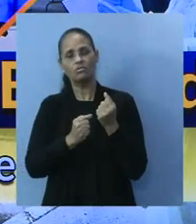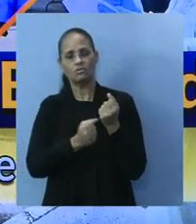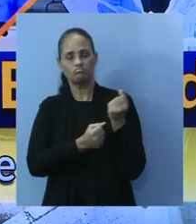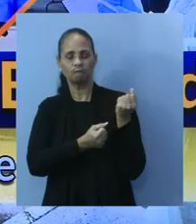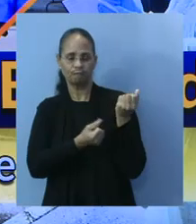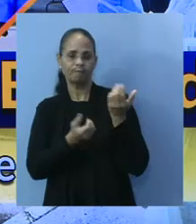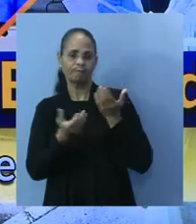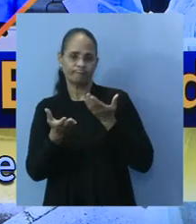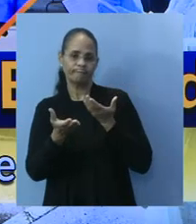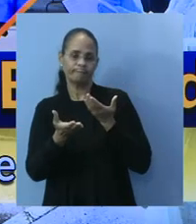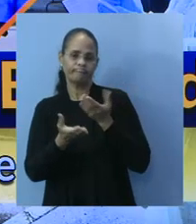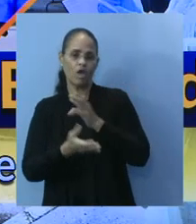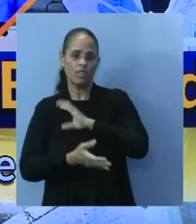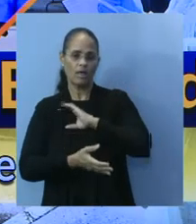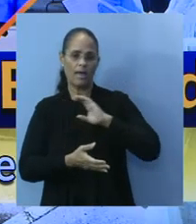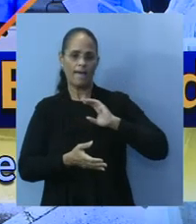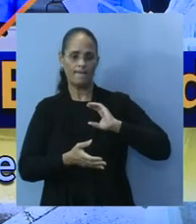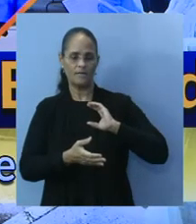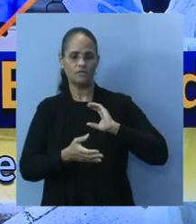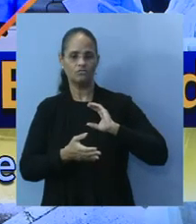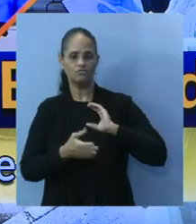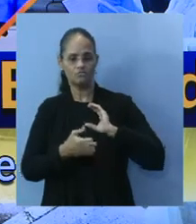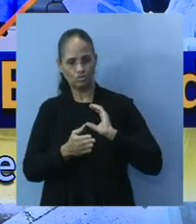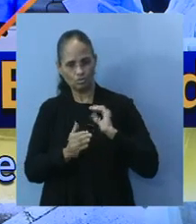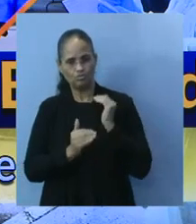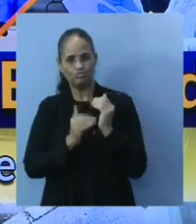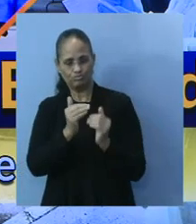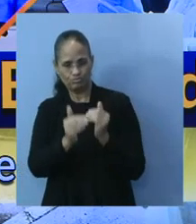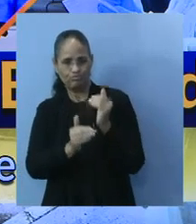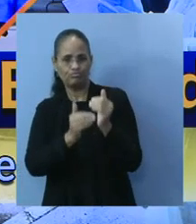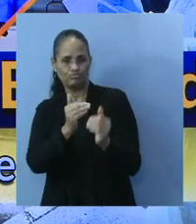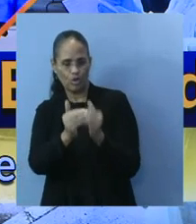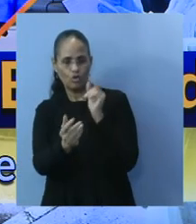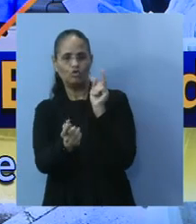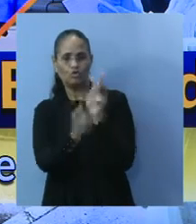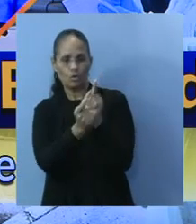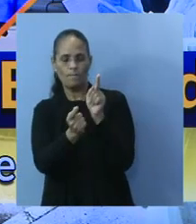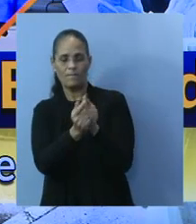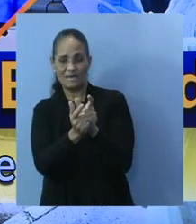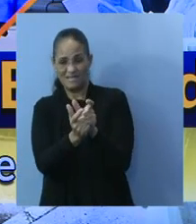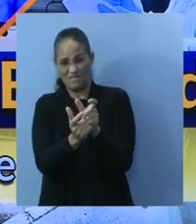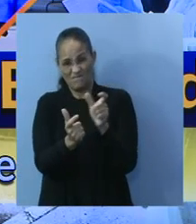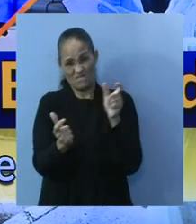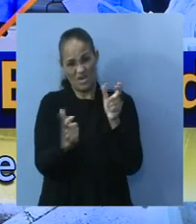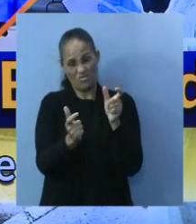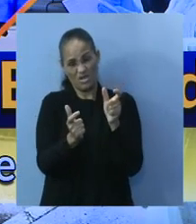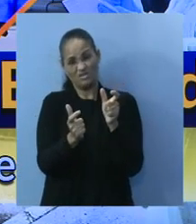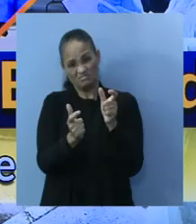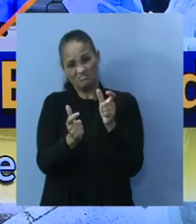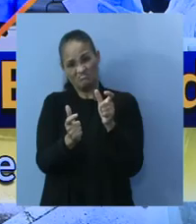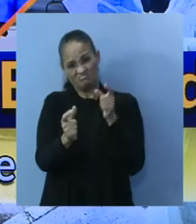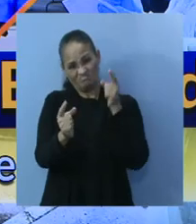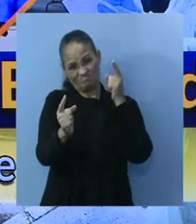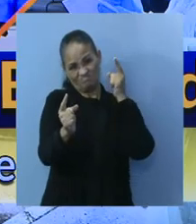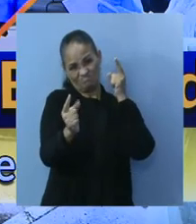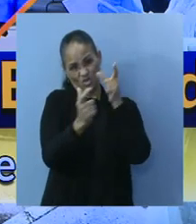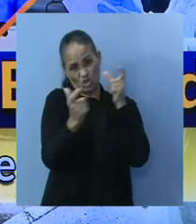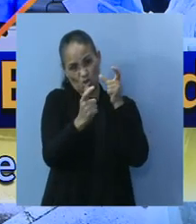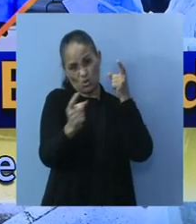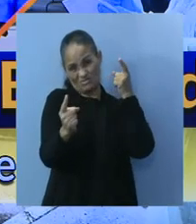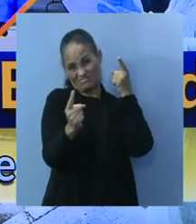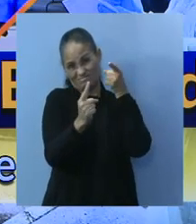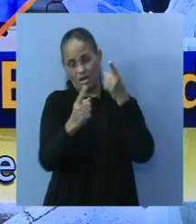Cabinet on the plans to expand the vaccination program to meet this very aggressive target. I